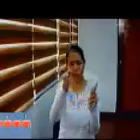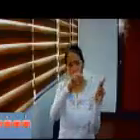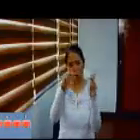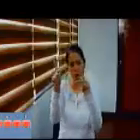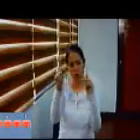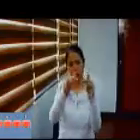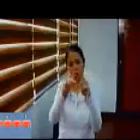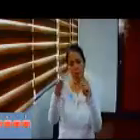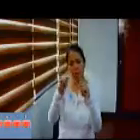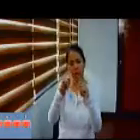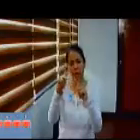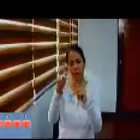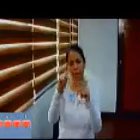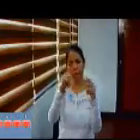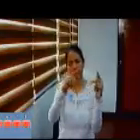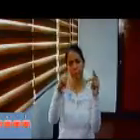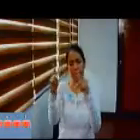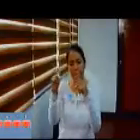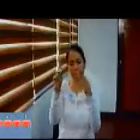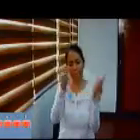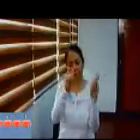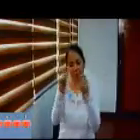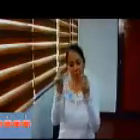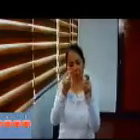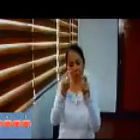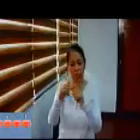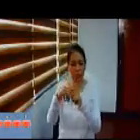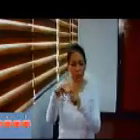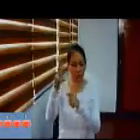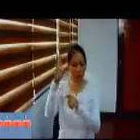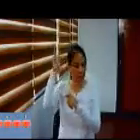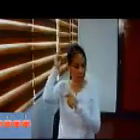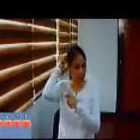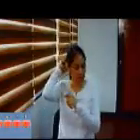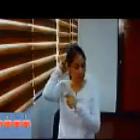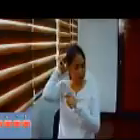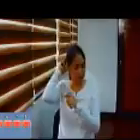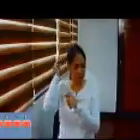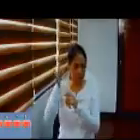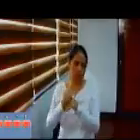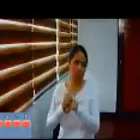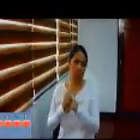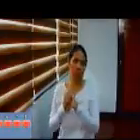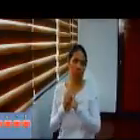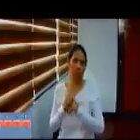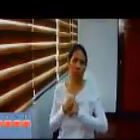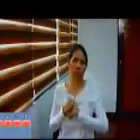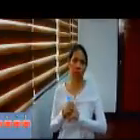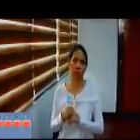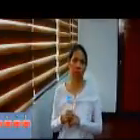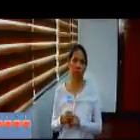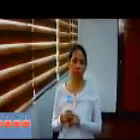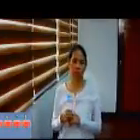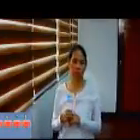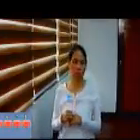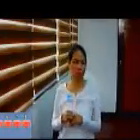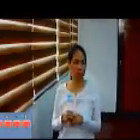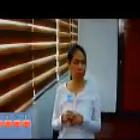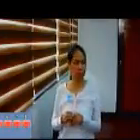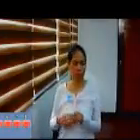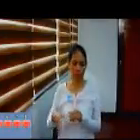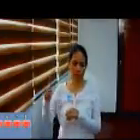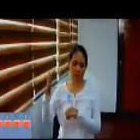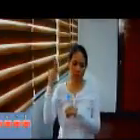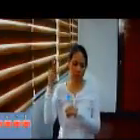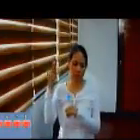Davao Oriental, it was running at something at more than 200 kilometers per hour. And in the last administration, I